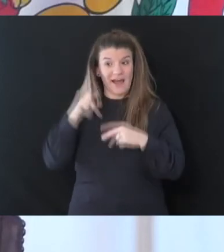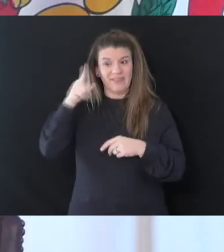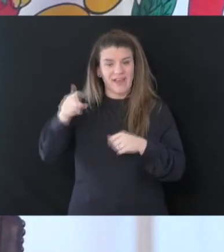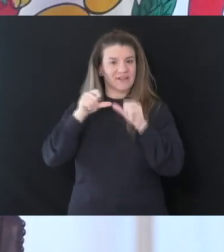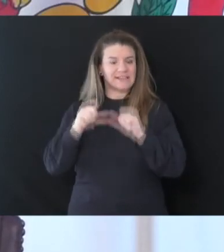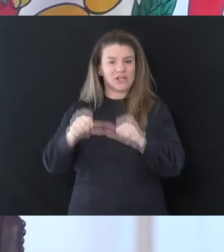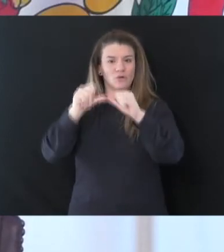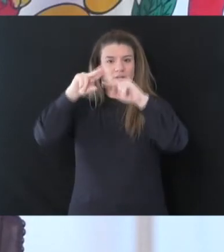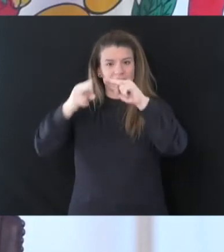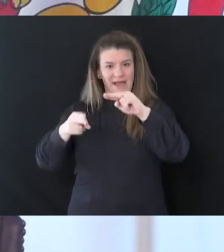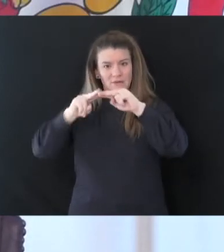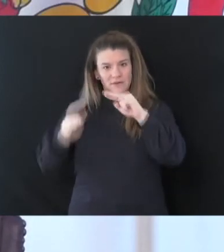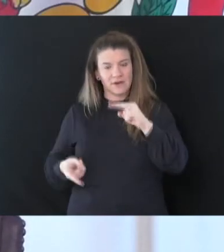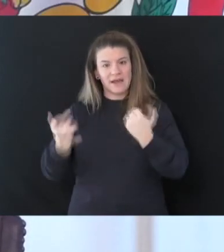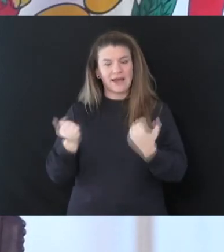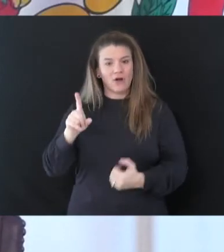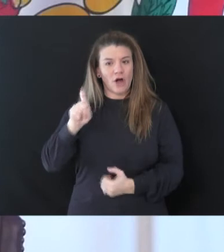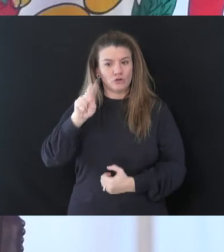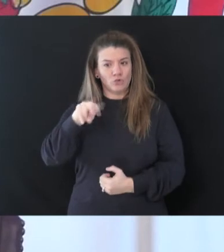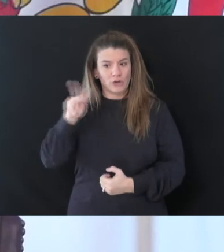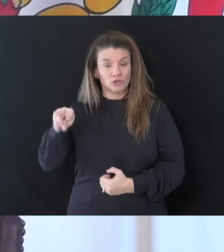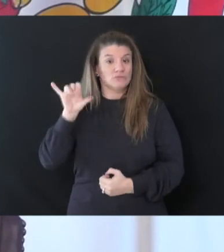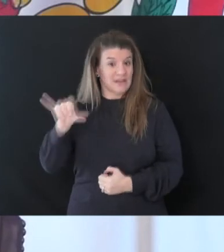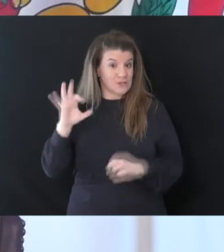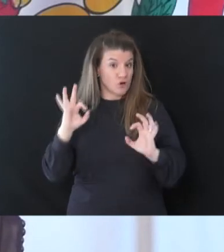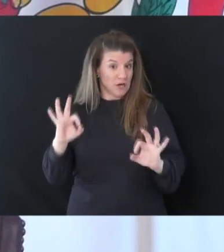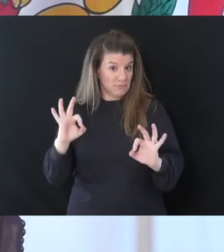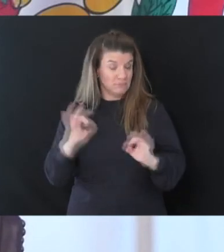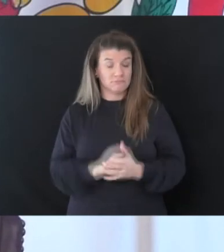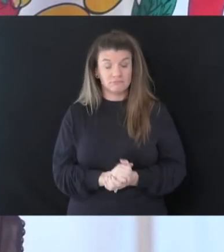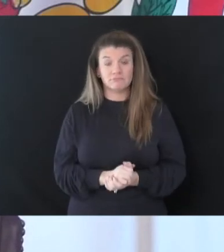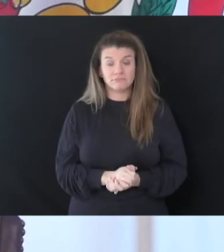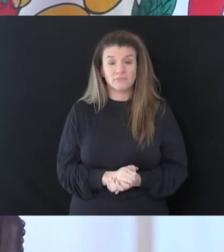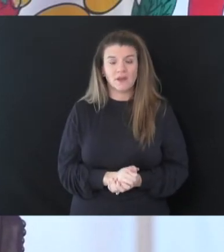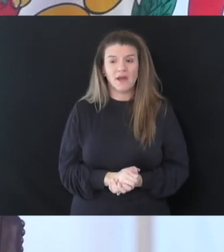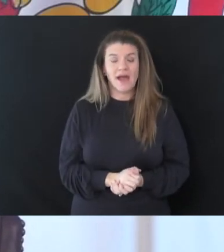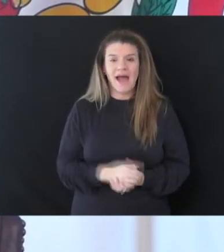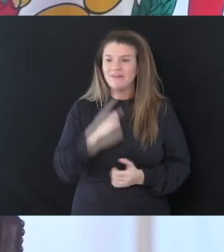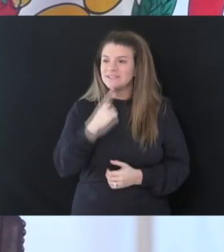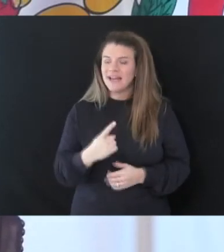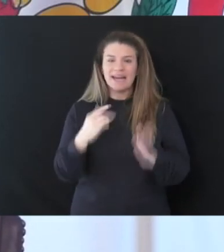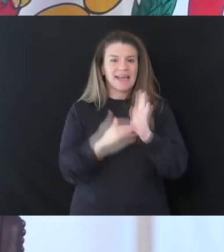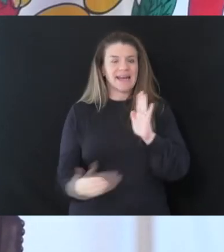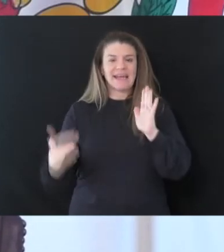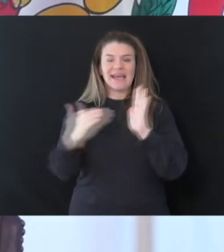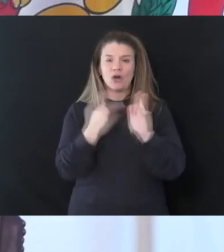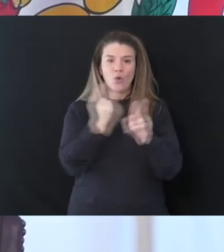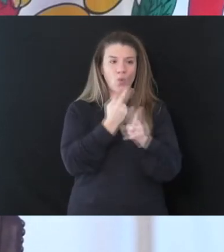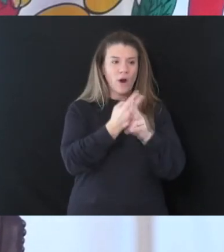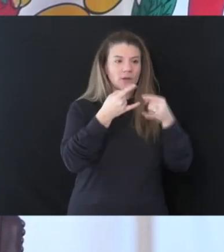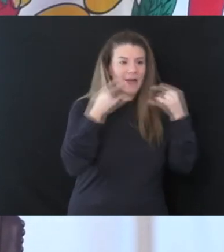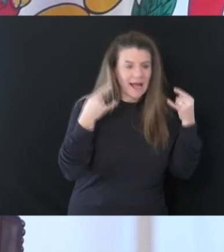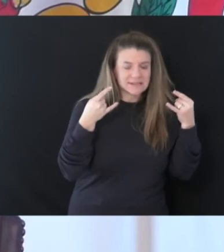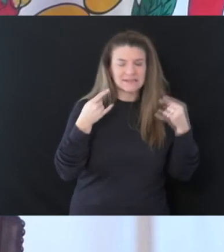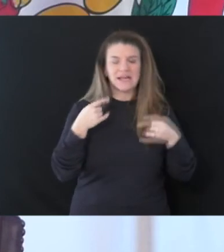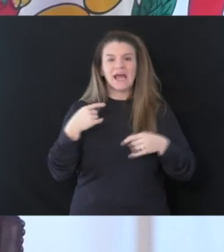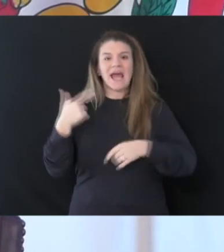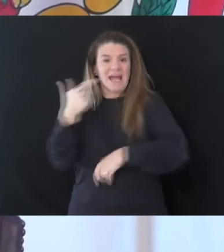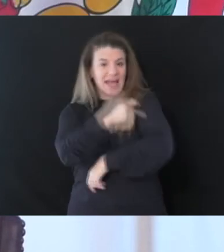decline, and now they're at 122. That's good stuff. I've told you about wearing your mask. I've told you about getting your